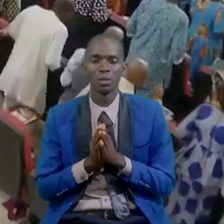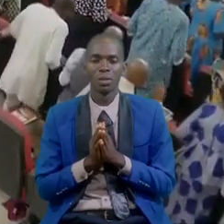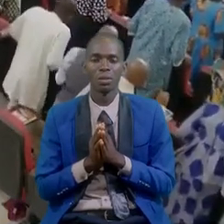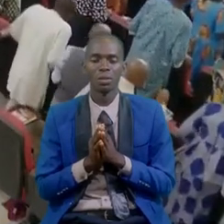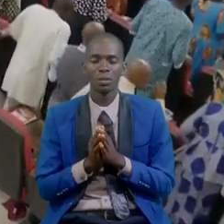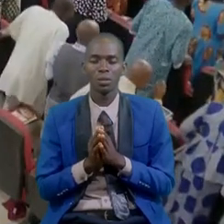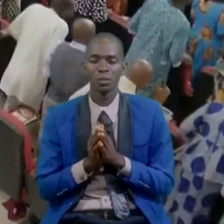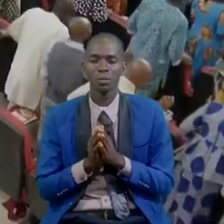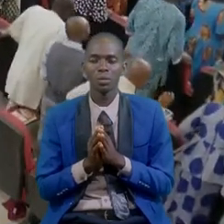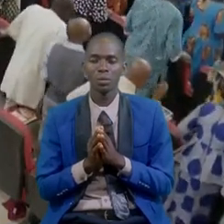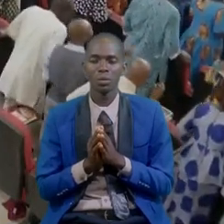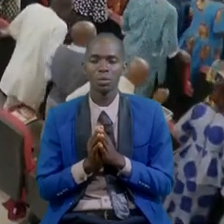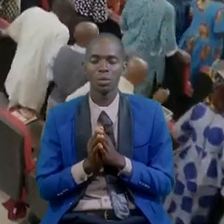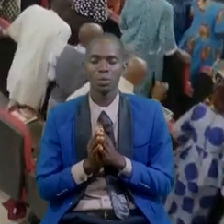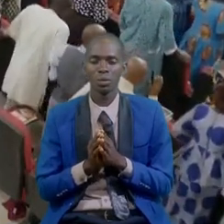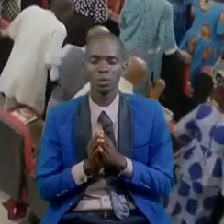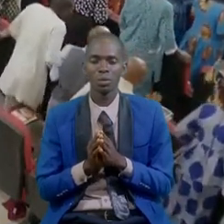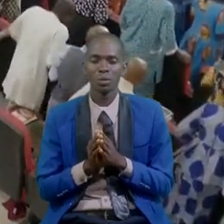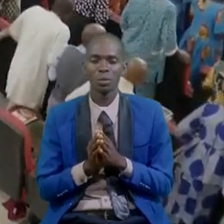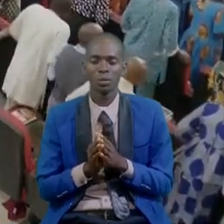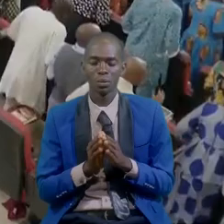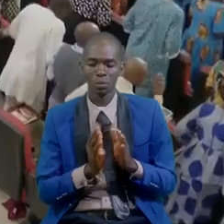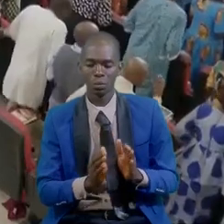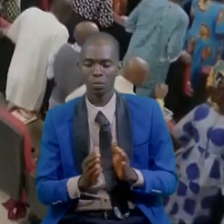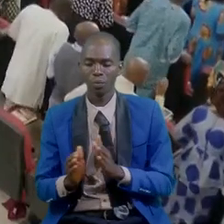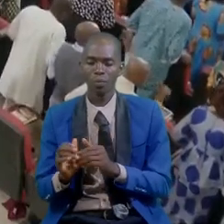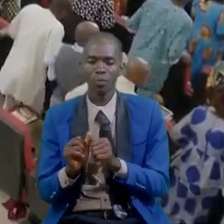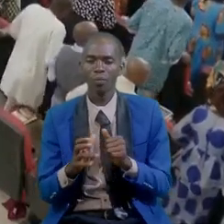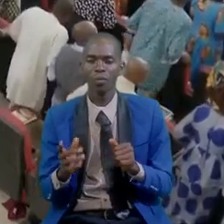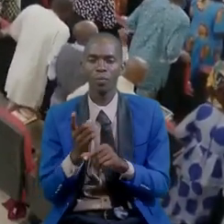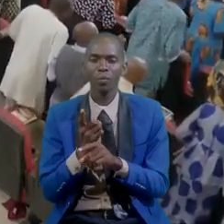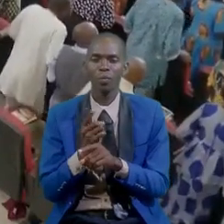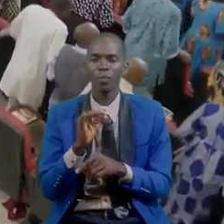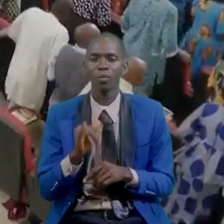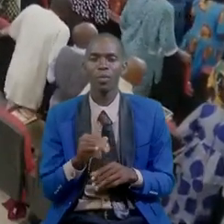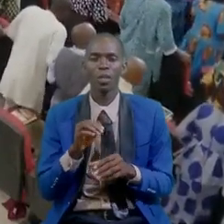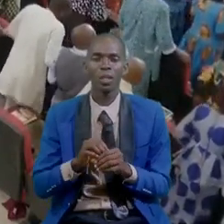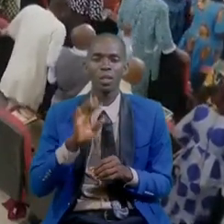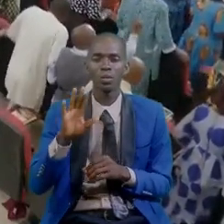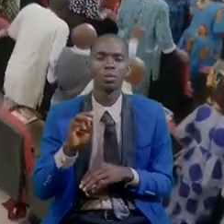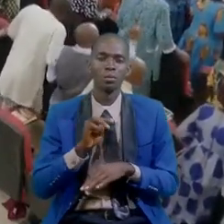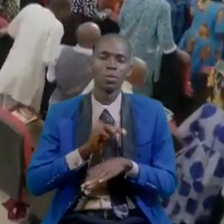Set everything in order in your ministry,